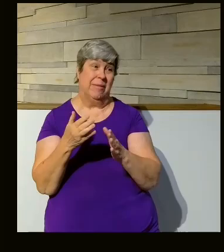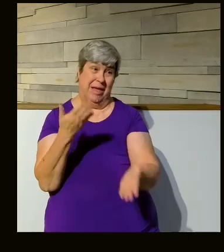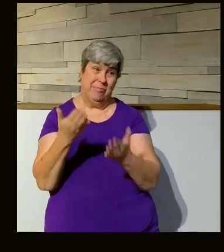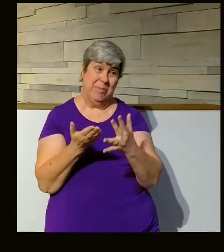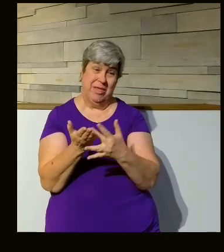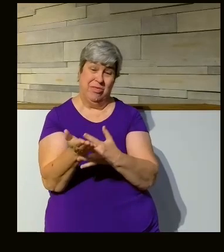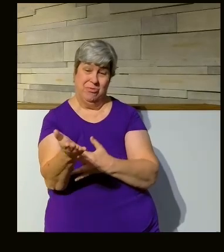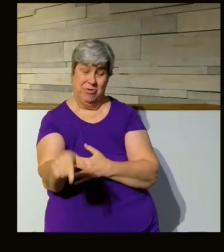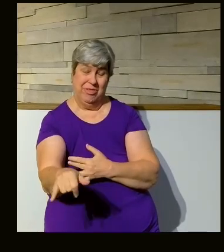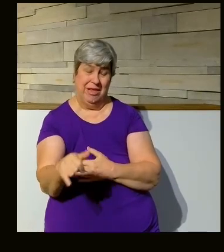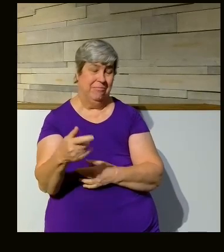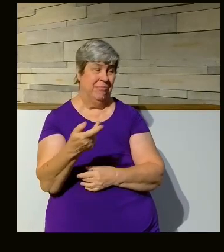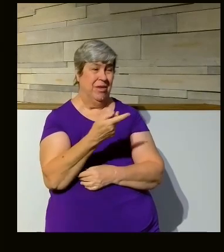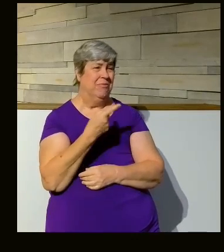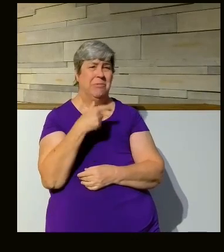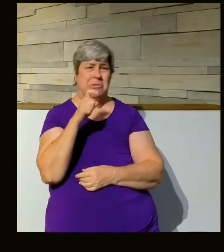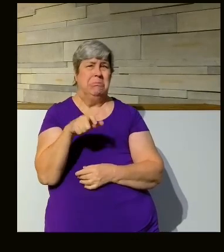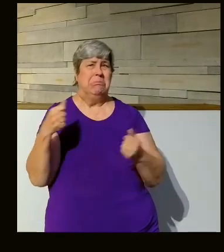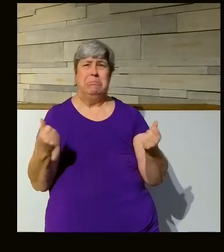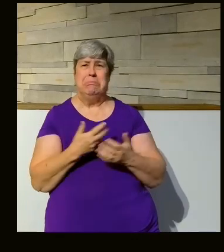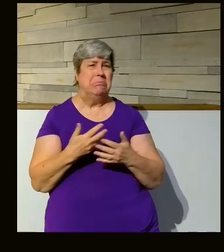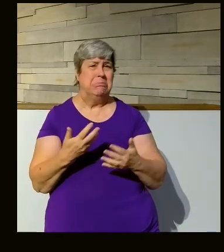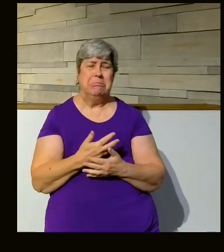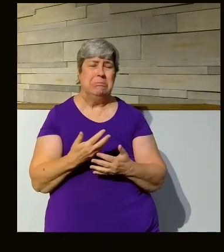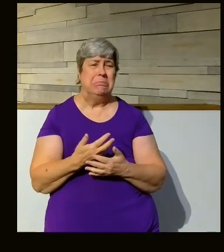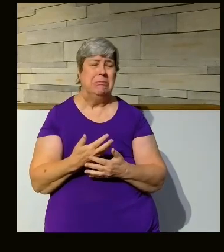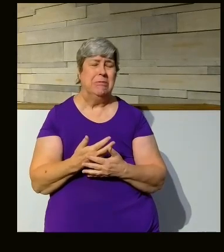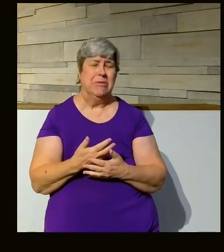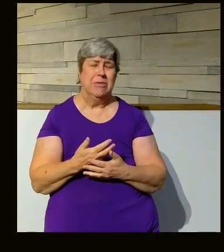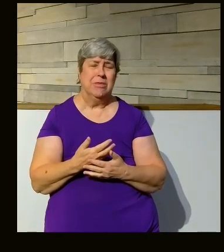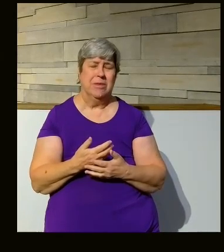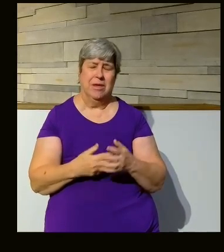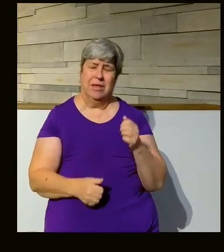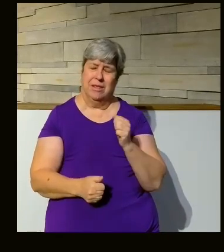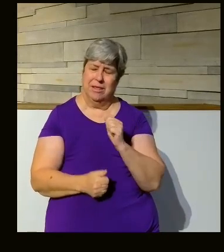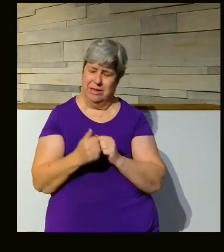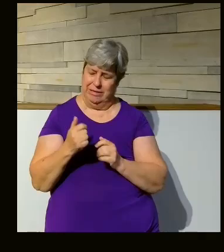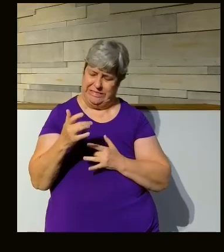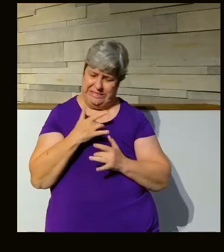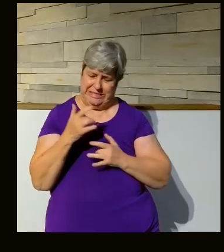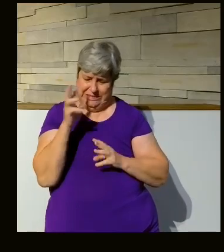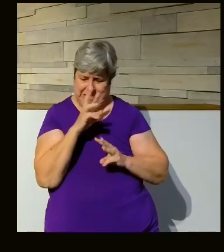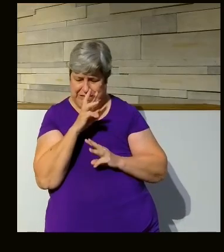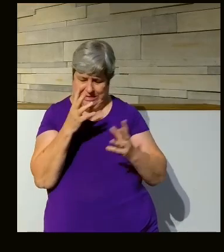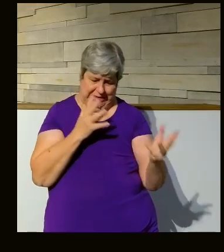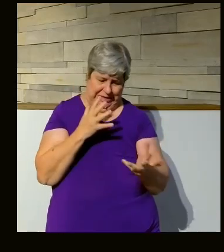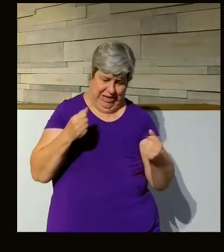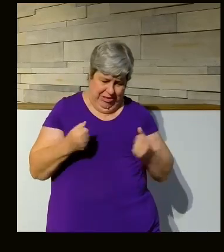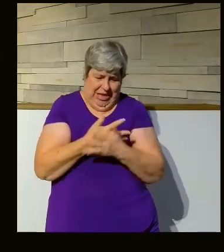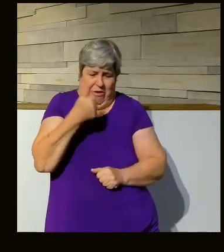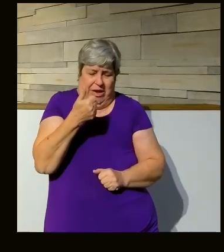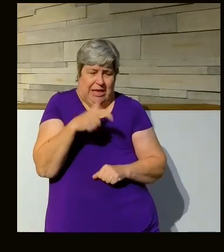valleys, and you and I don't have to have fear. In the most worrisome, most trouble-filled, the